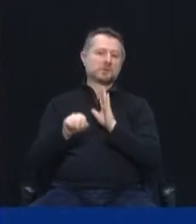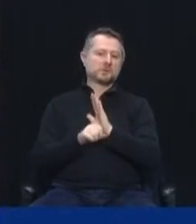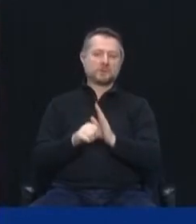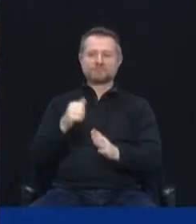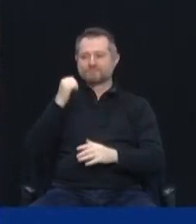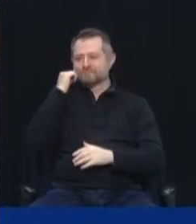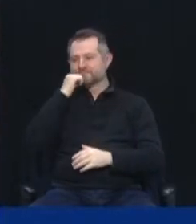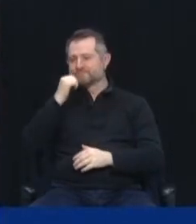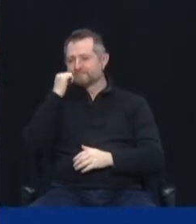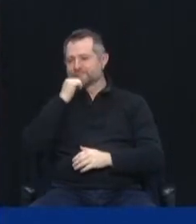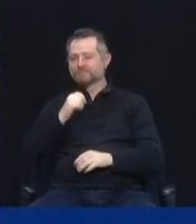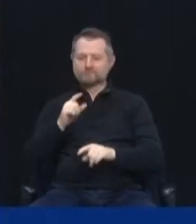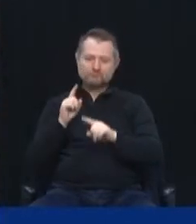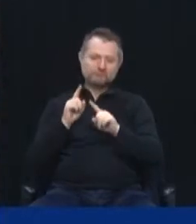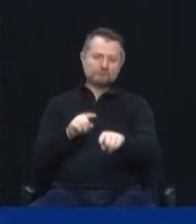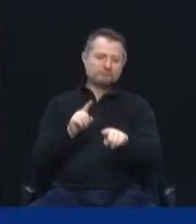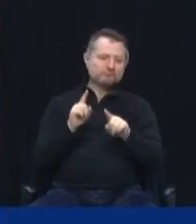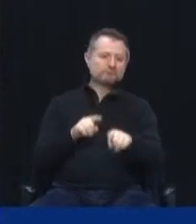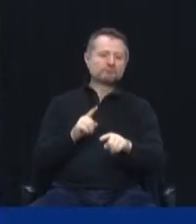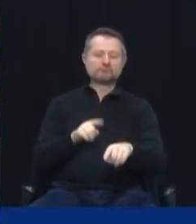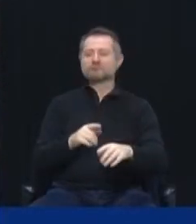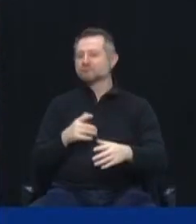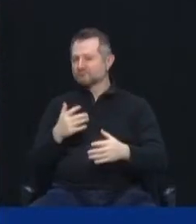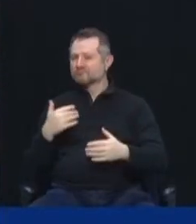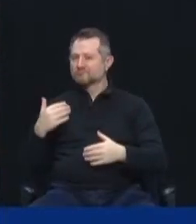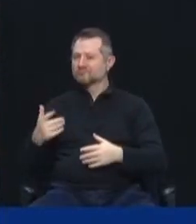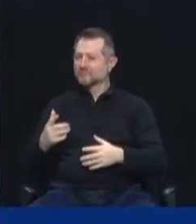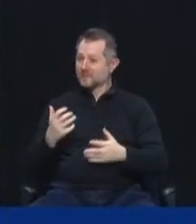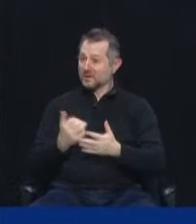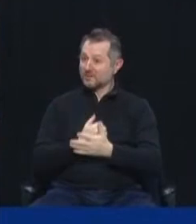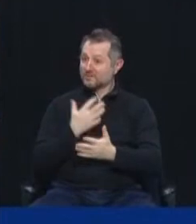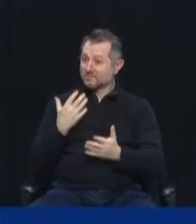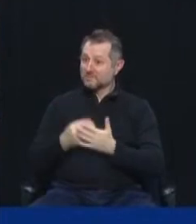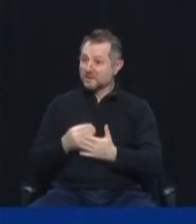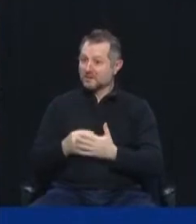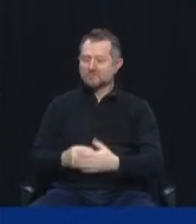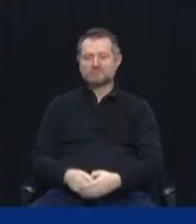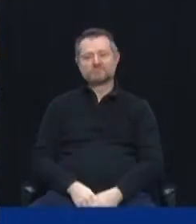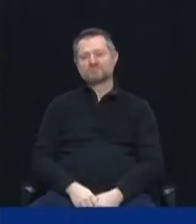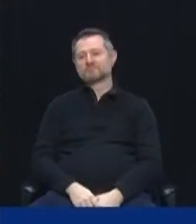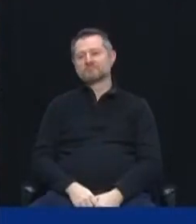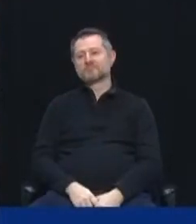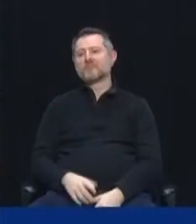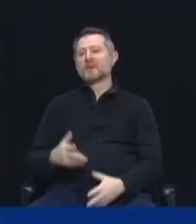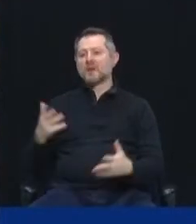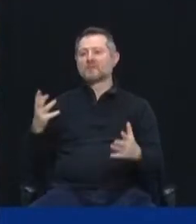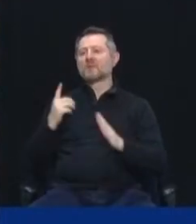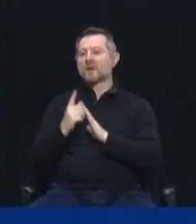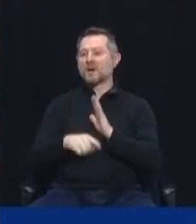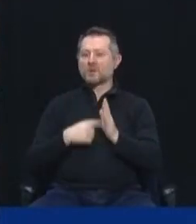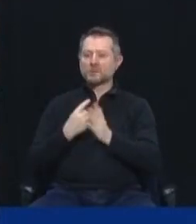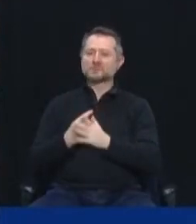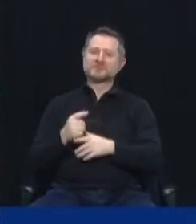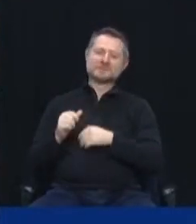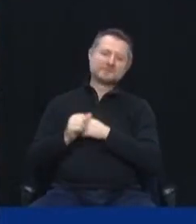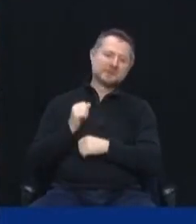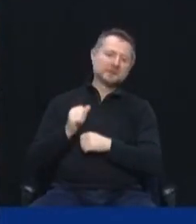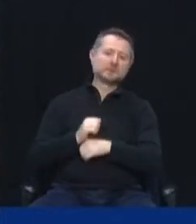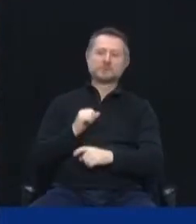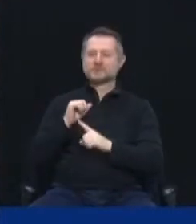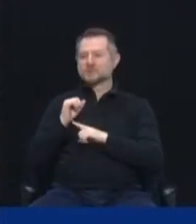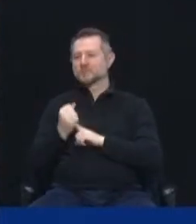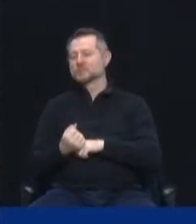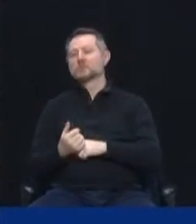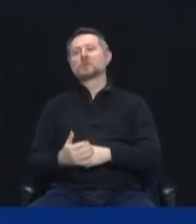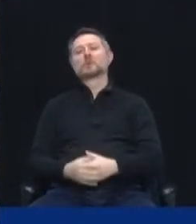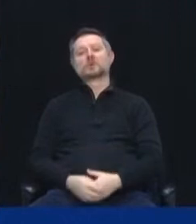out. Not because they get paid a lot of money and they work a lot of hours under dangerous conditions, because they